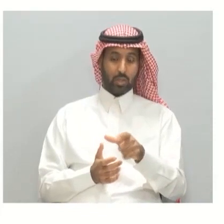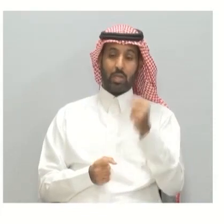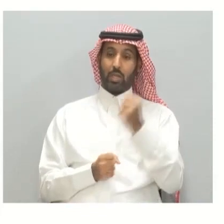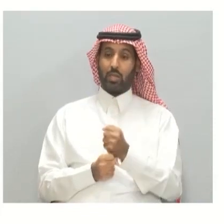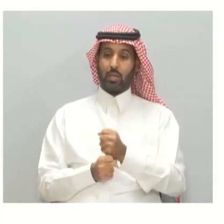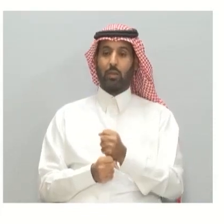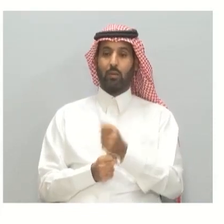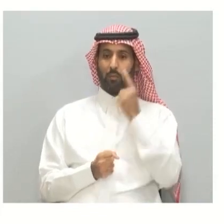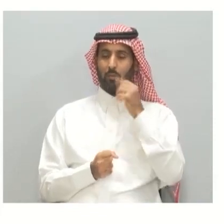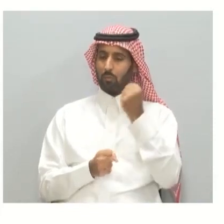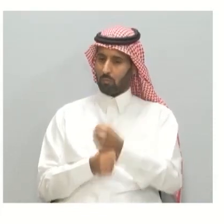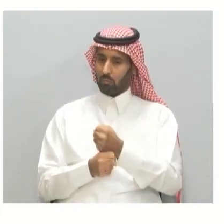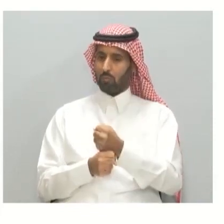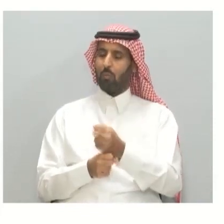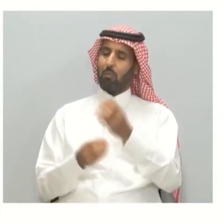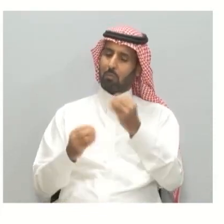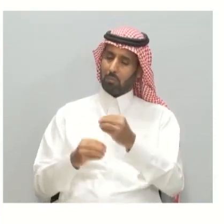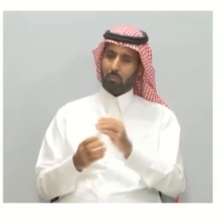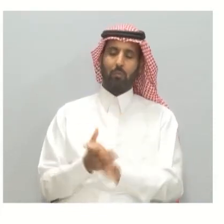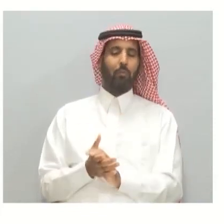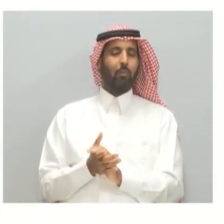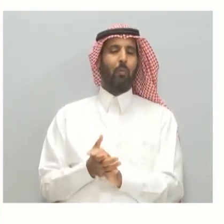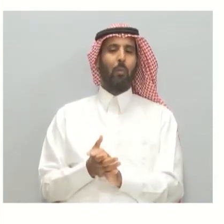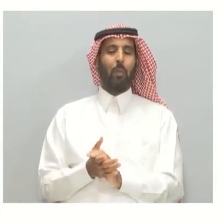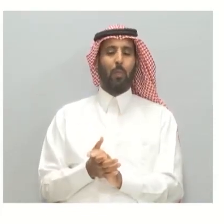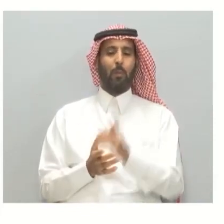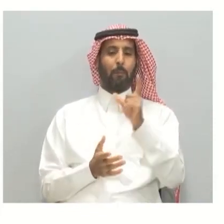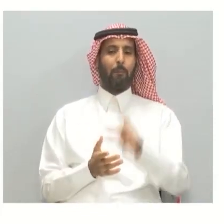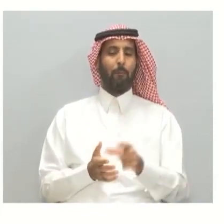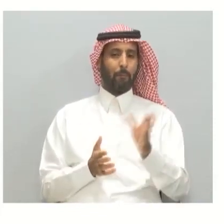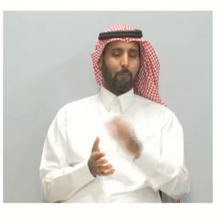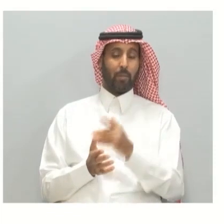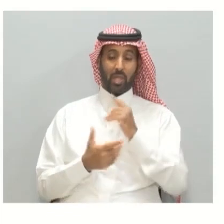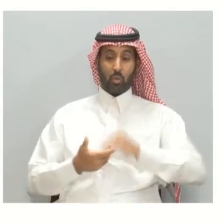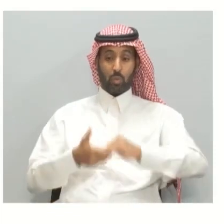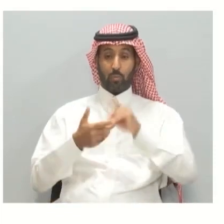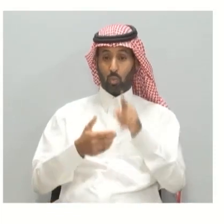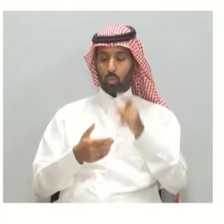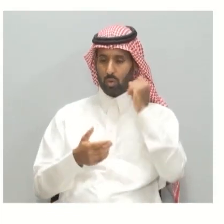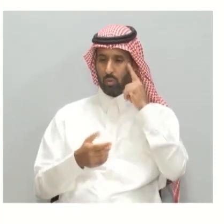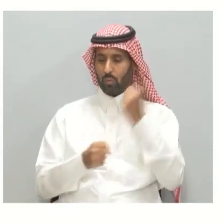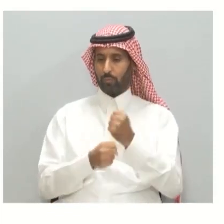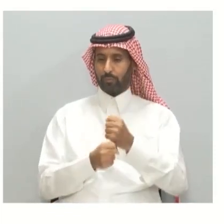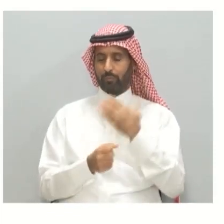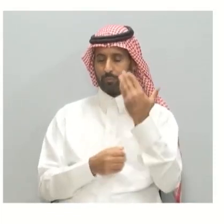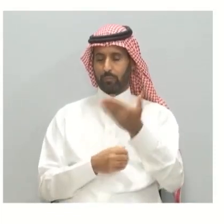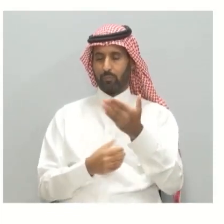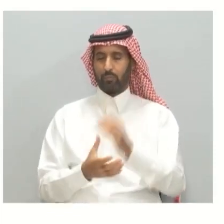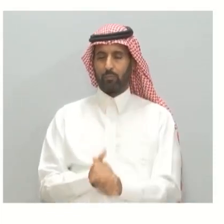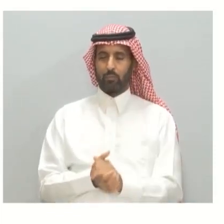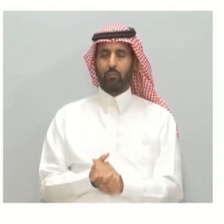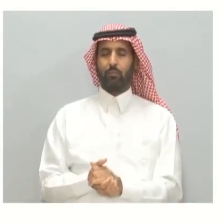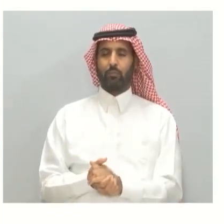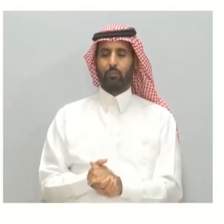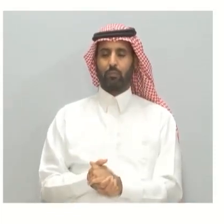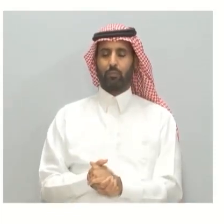Personal, you have to be patient and so on. Personal characteristics that would help you perform in this job